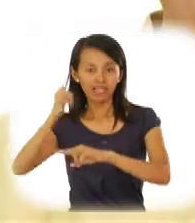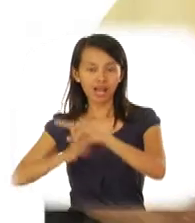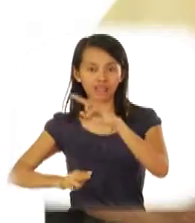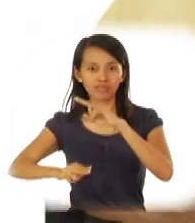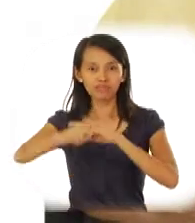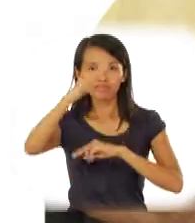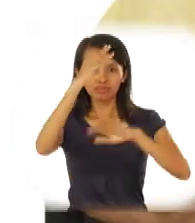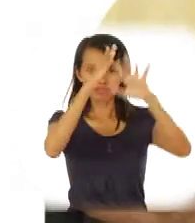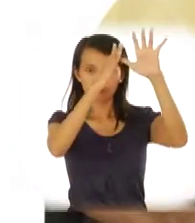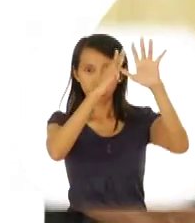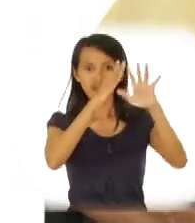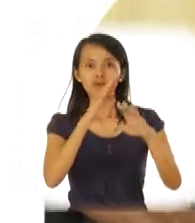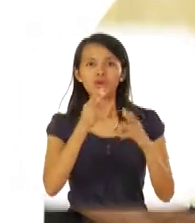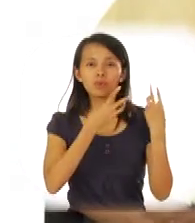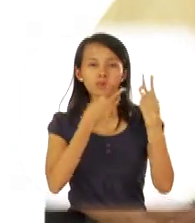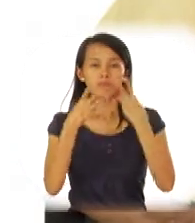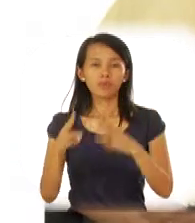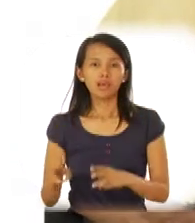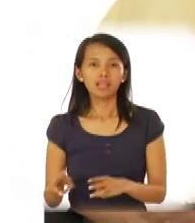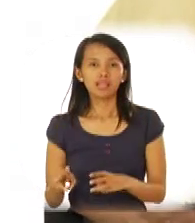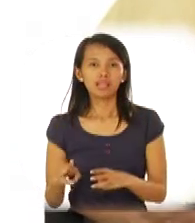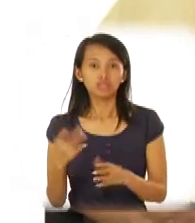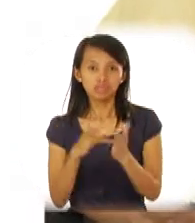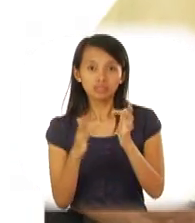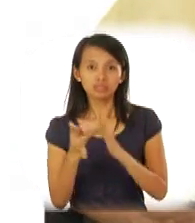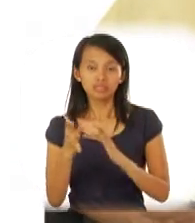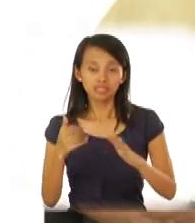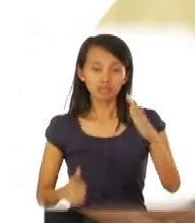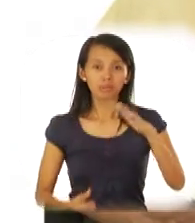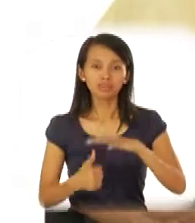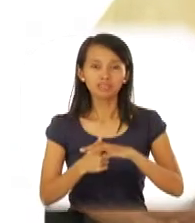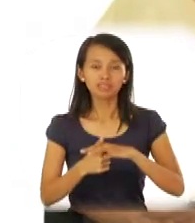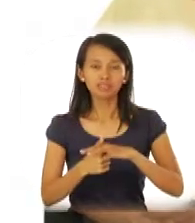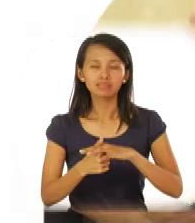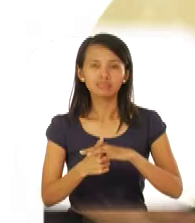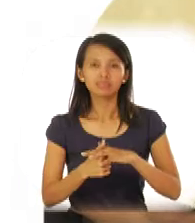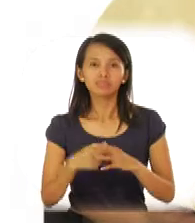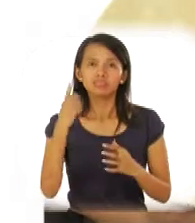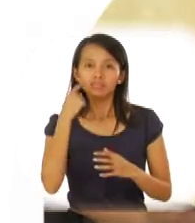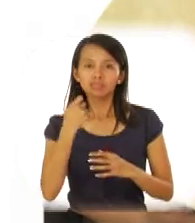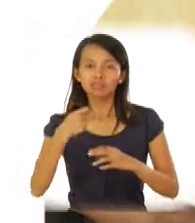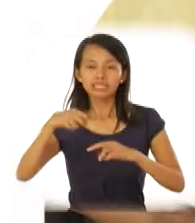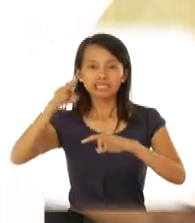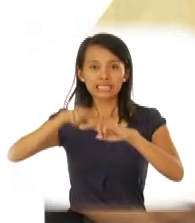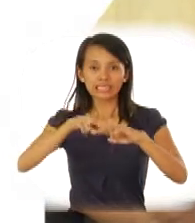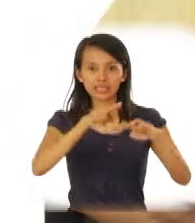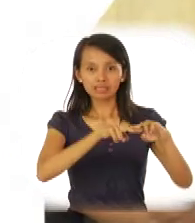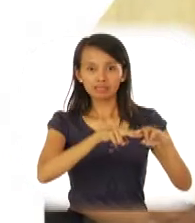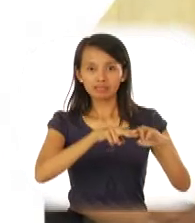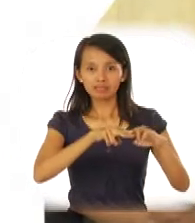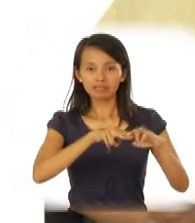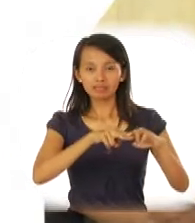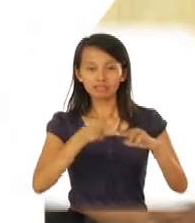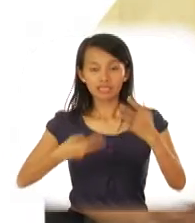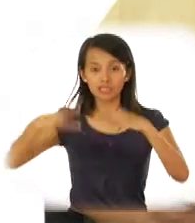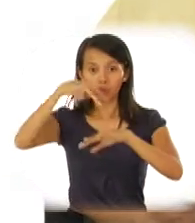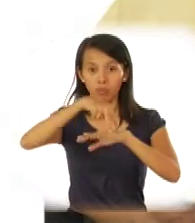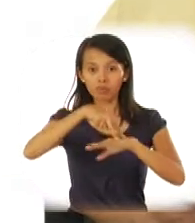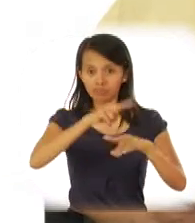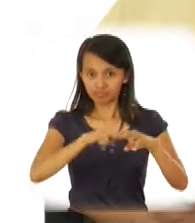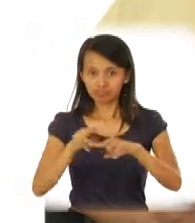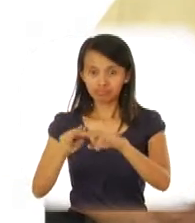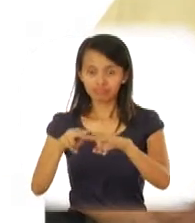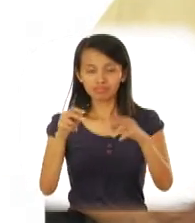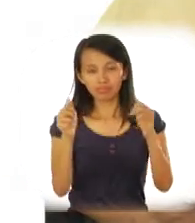Father. While he, in his appearances, the risen one sits with his friends to eat with